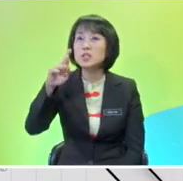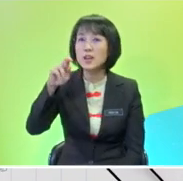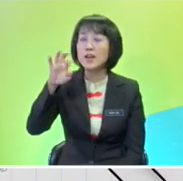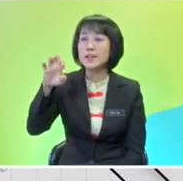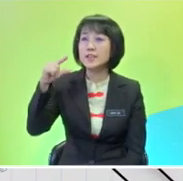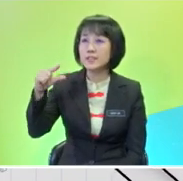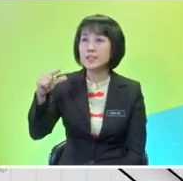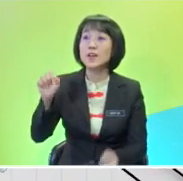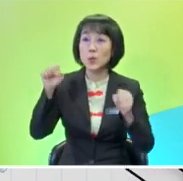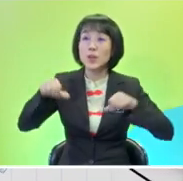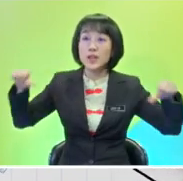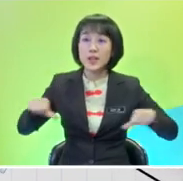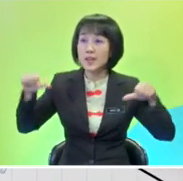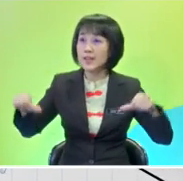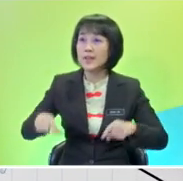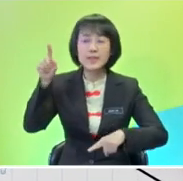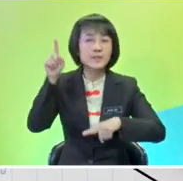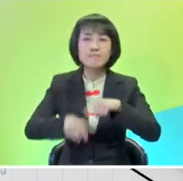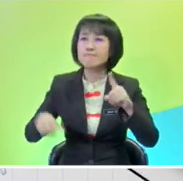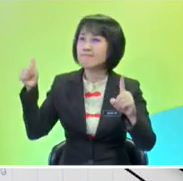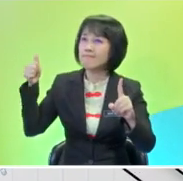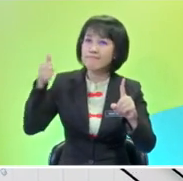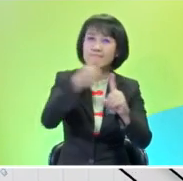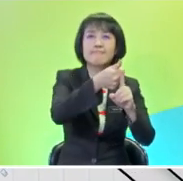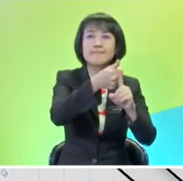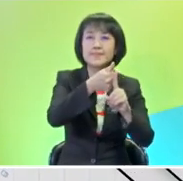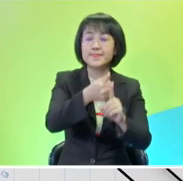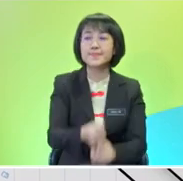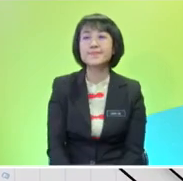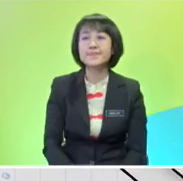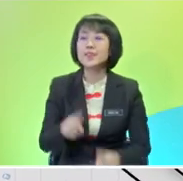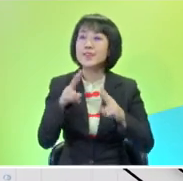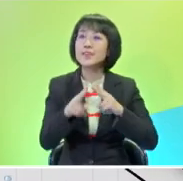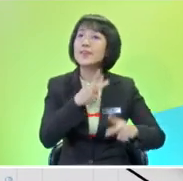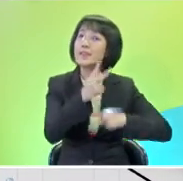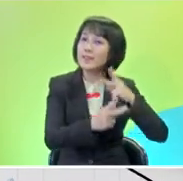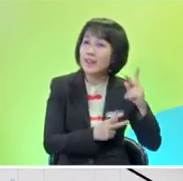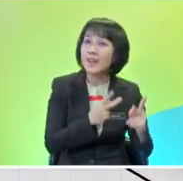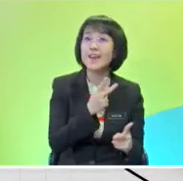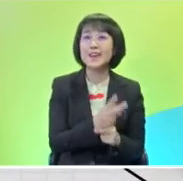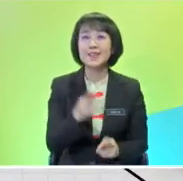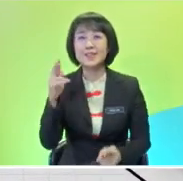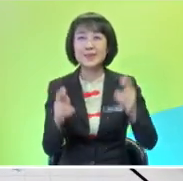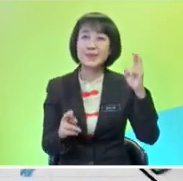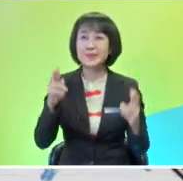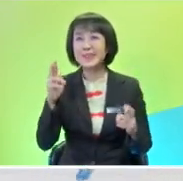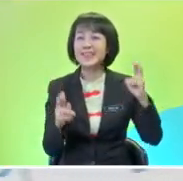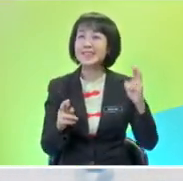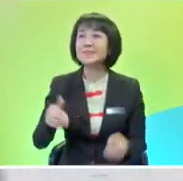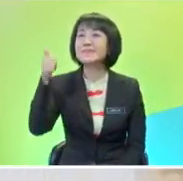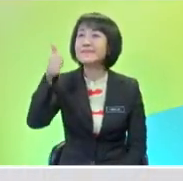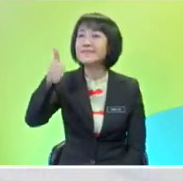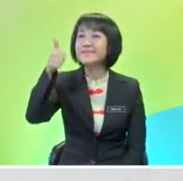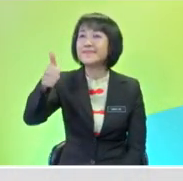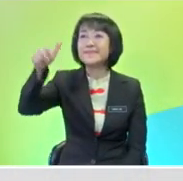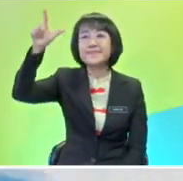Greg can cook. He can't attack. Oh, that is a very kind robot you have there. Yeah. Well done, Xinyuan. Well